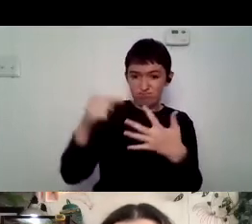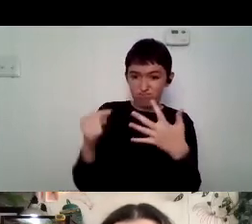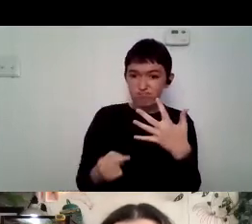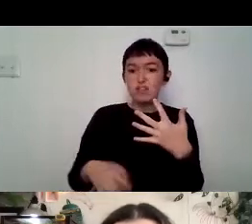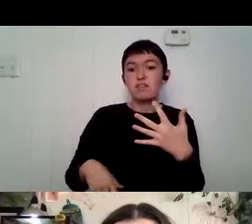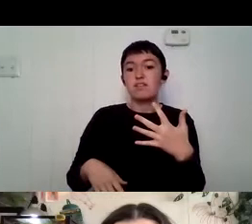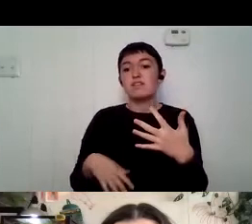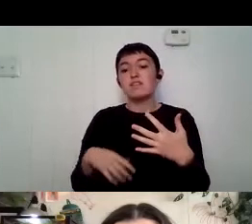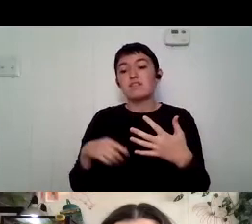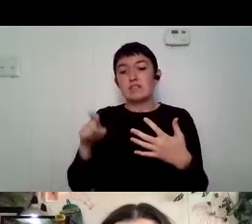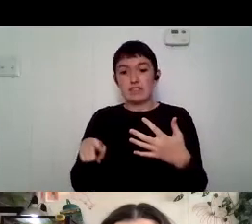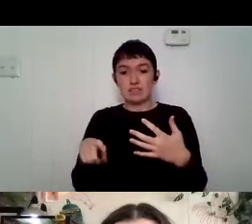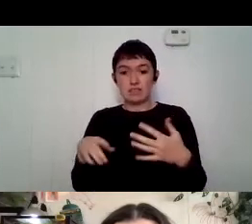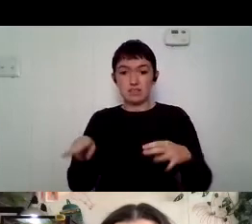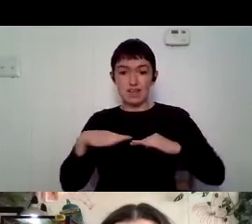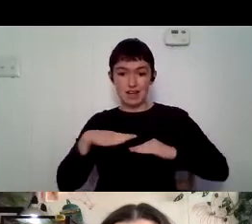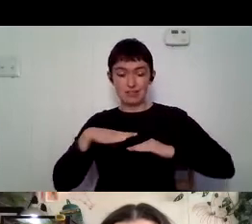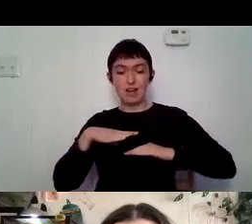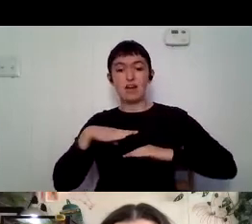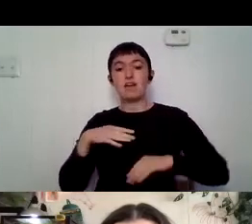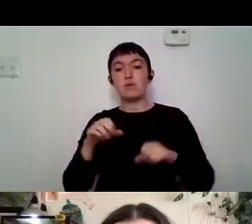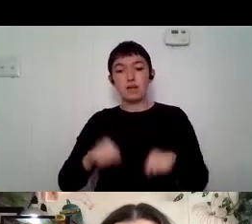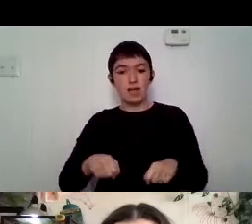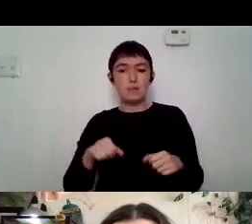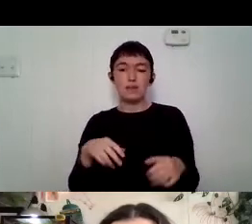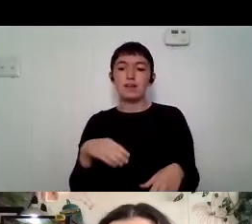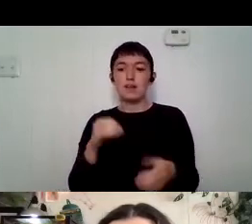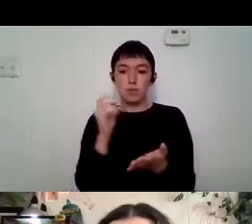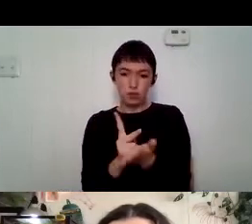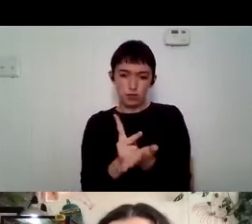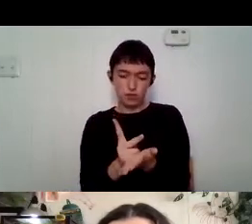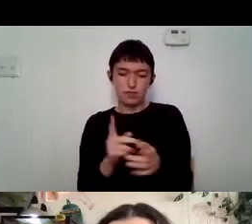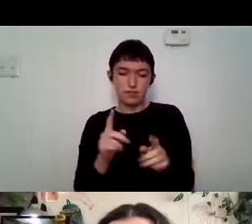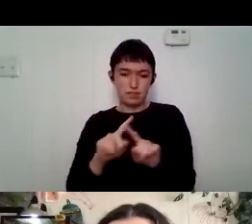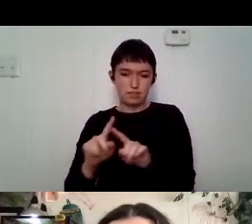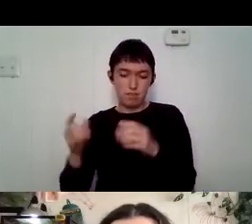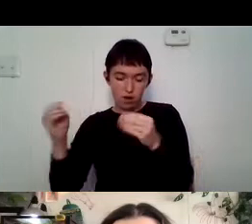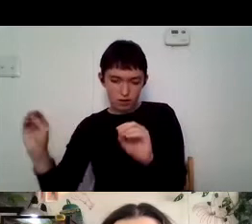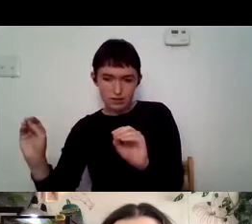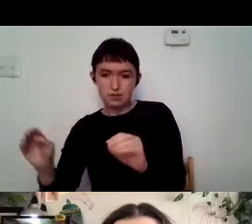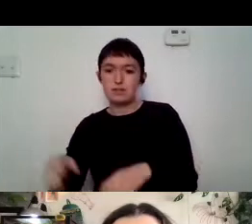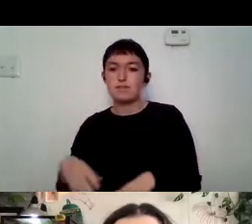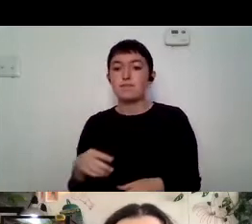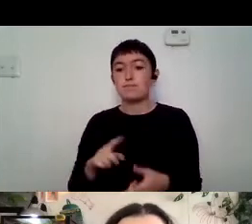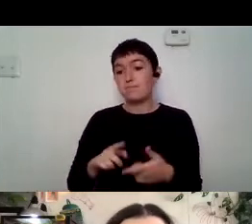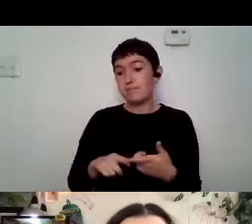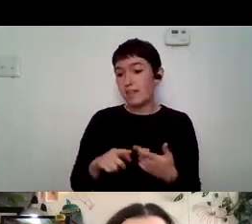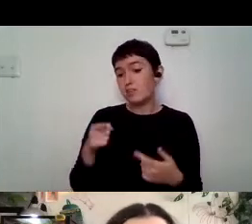should satisfy, then it can go on to be approved and sold to different markets, in which case you need to manufacture it and so